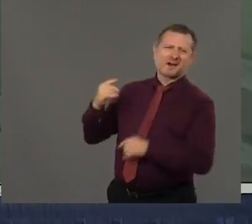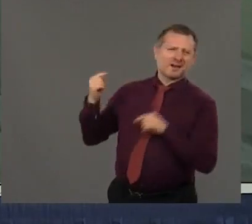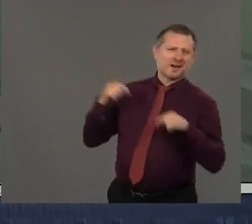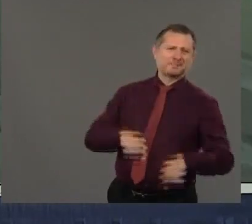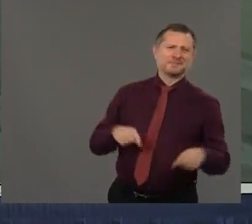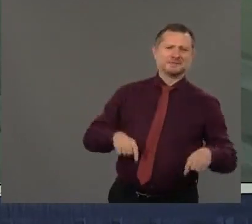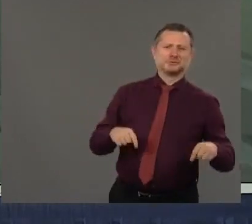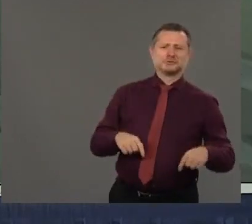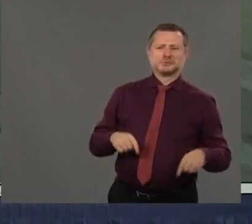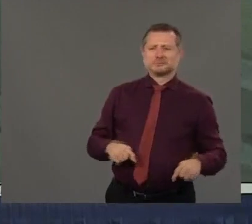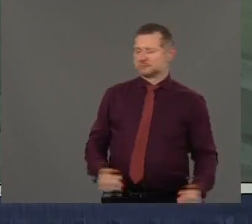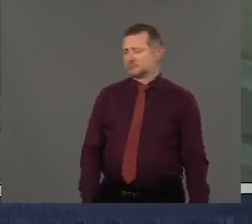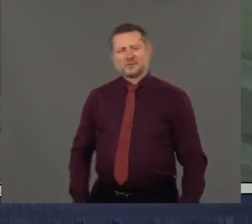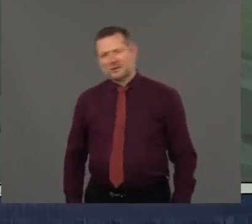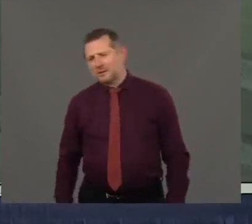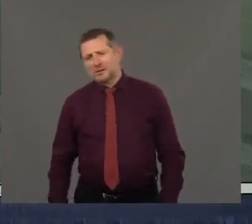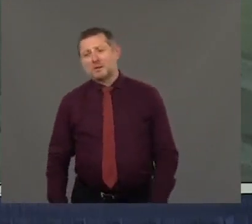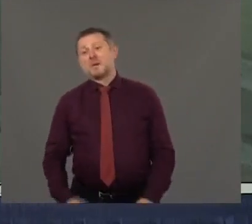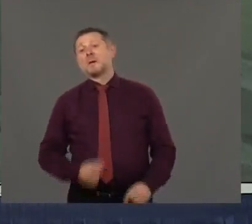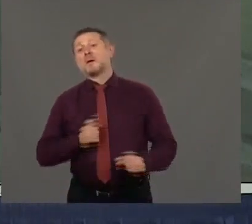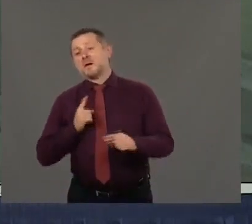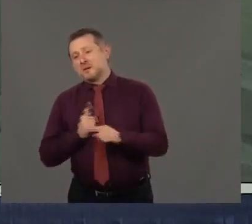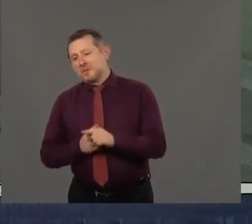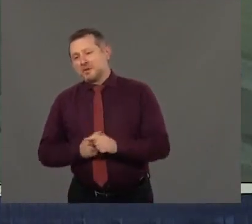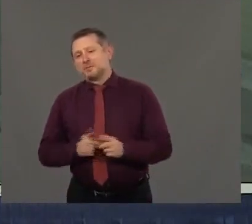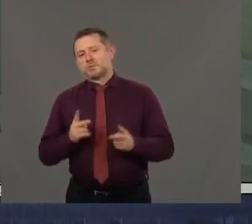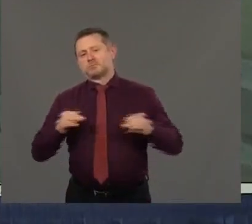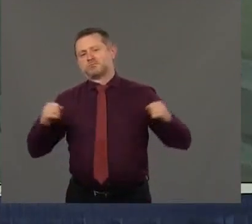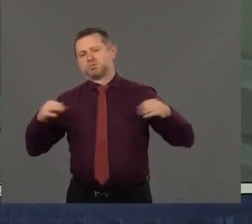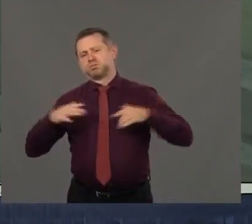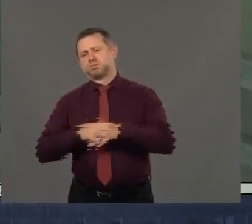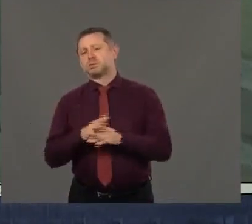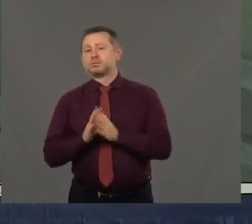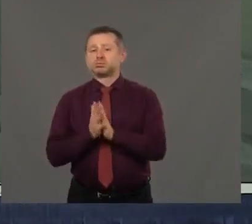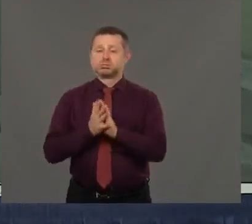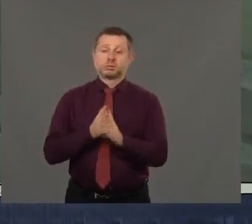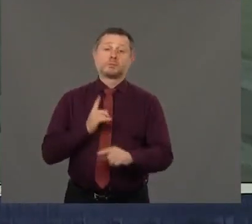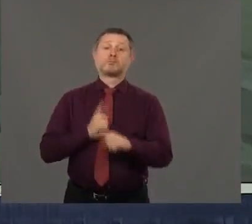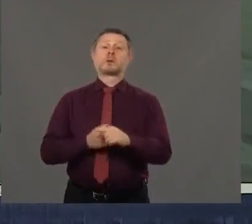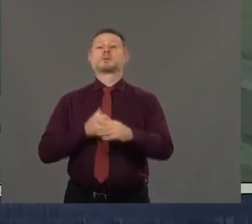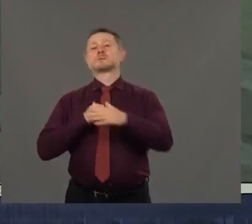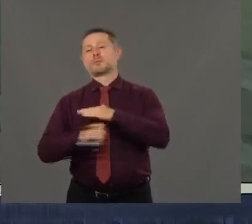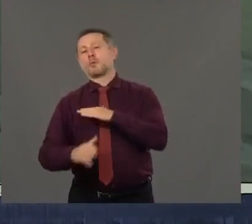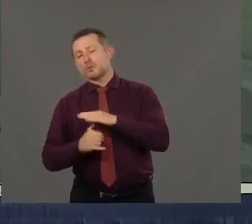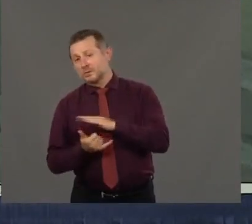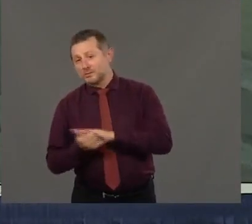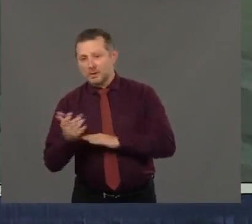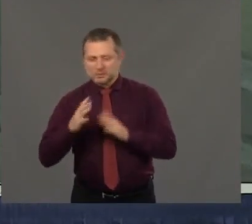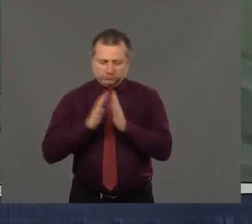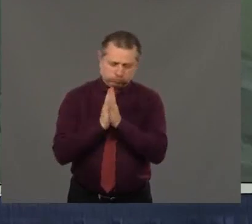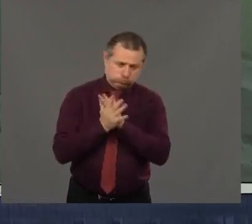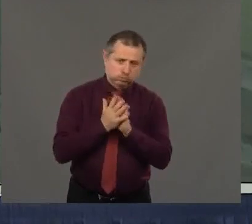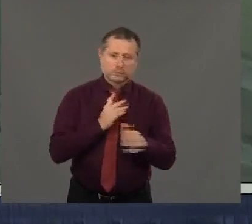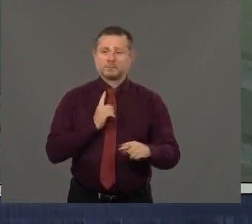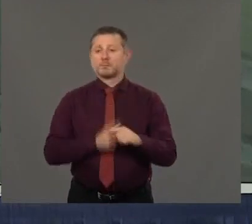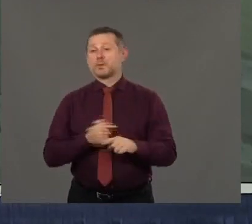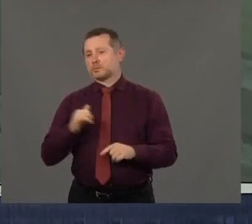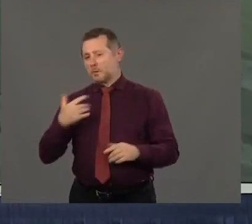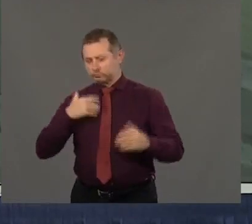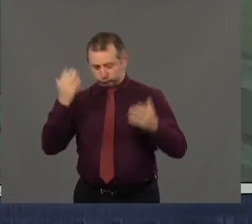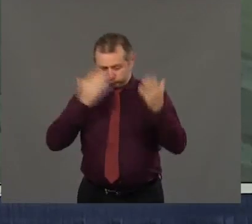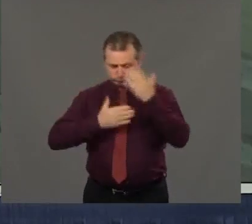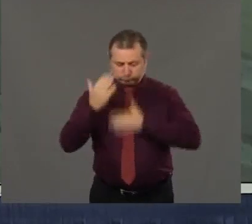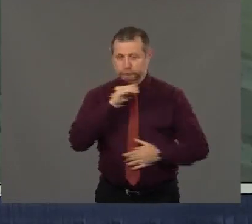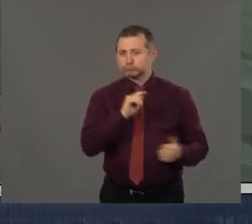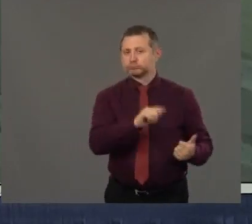And then you have the density and the public transportation and everything else. But more than anything, we just didn't know. Nobody